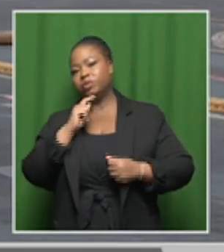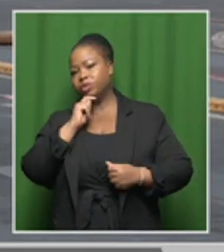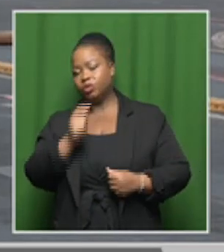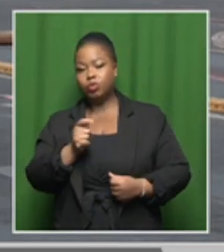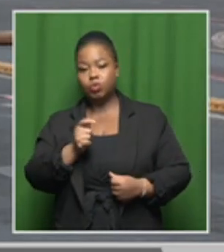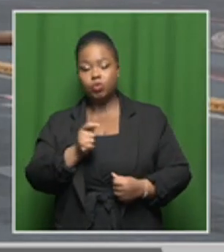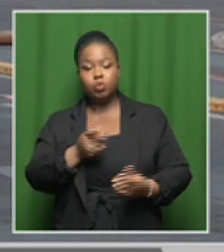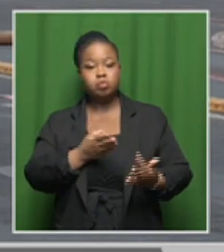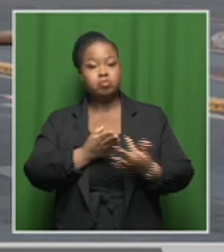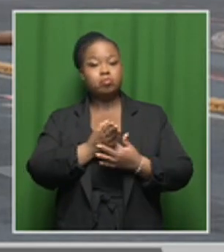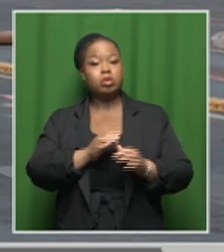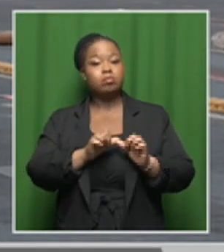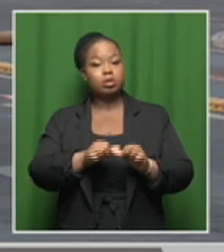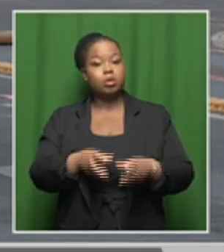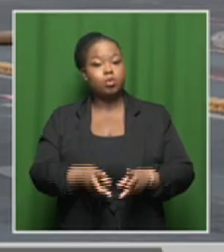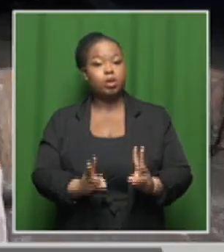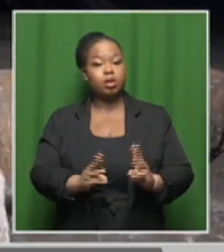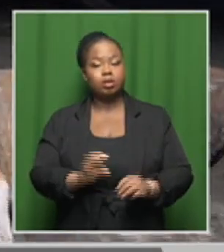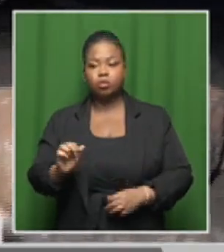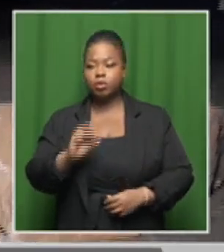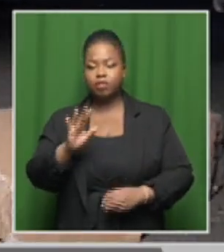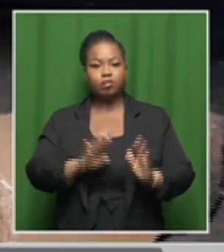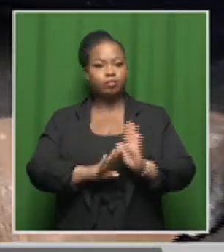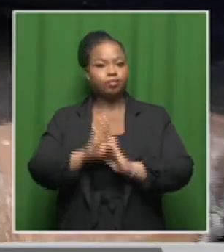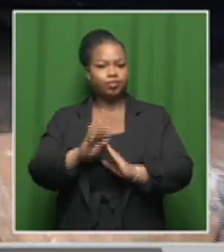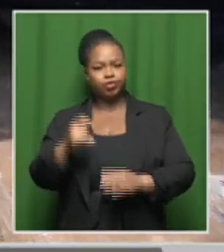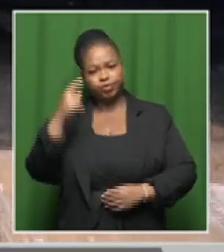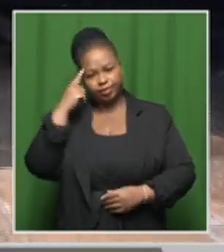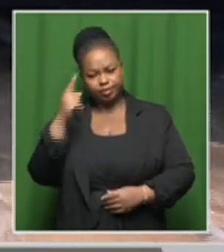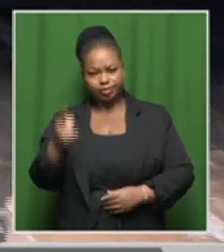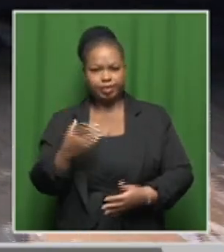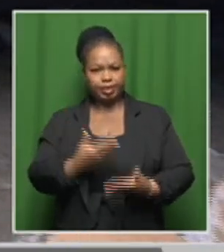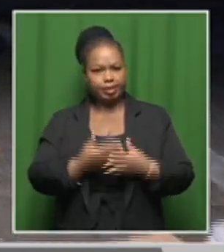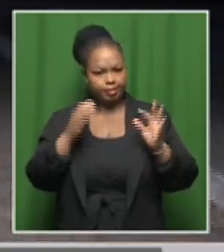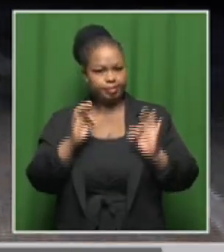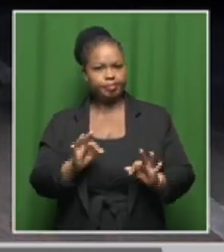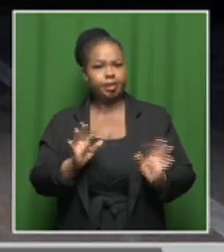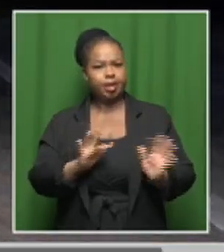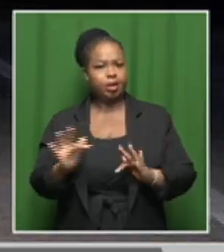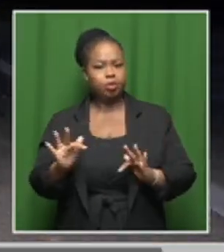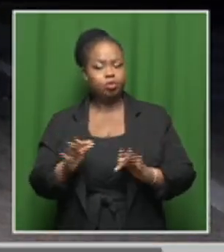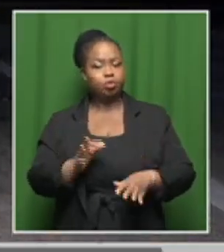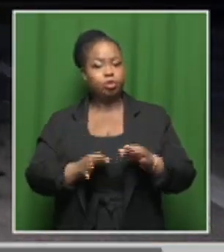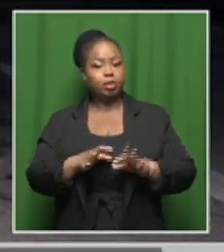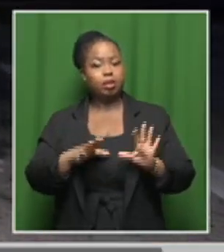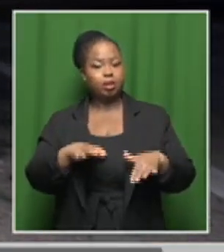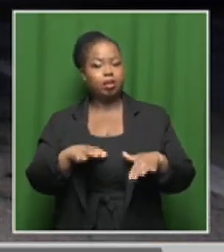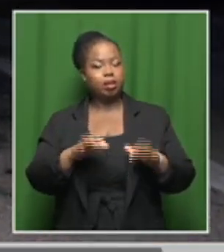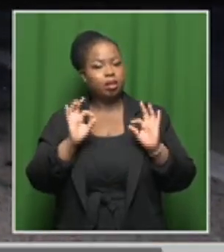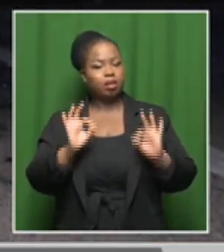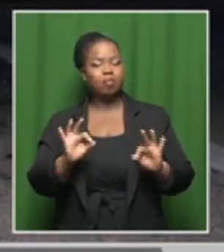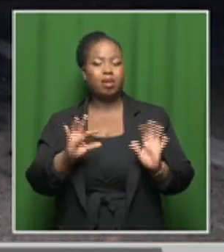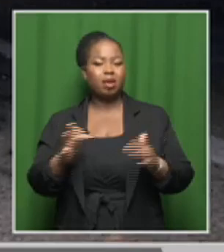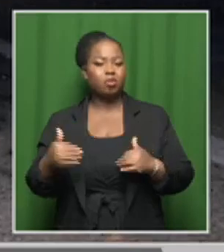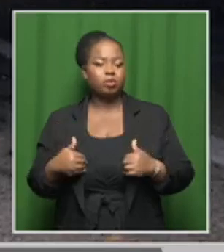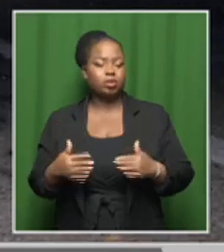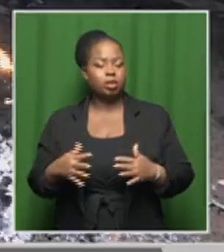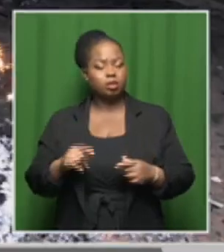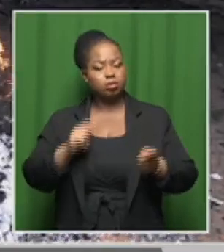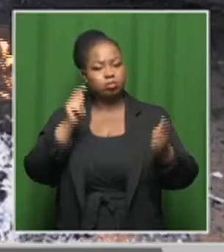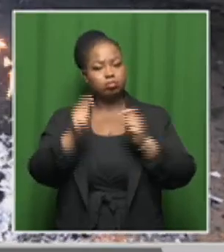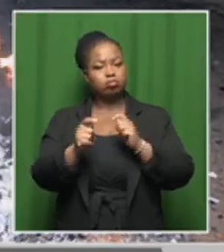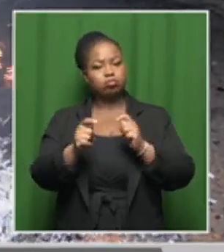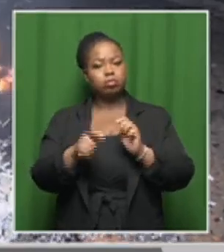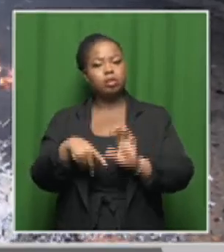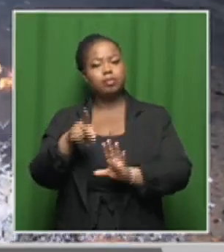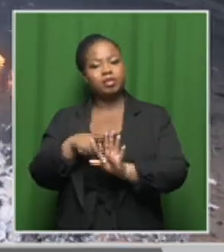breakaway solution to improve South Africa, what would it take for them to be a credible party as well? How do they then begin to rethink their